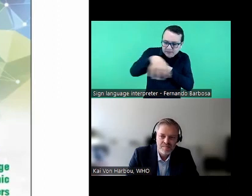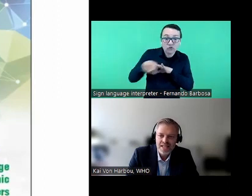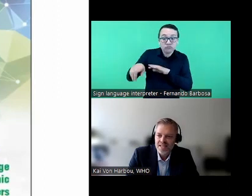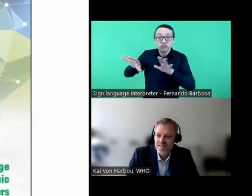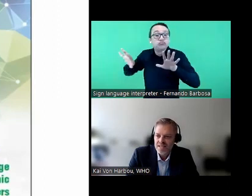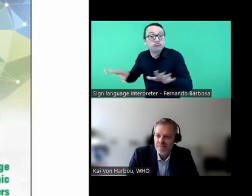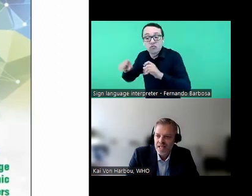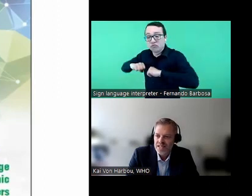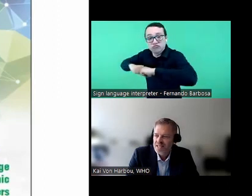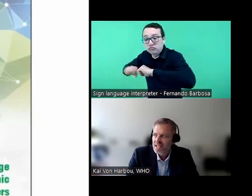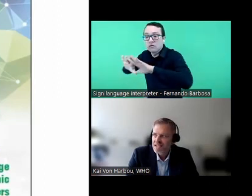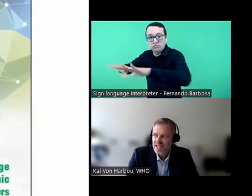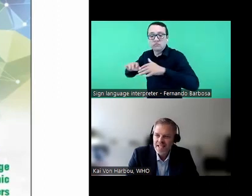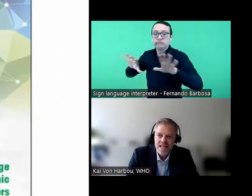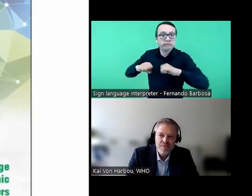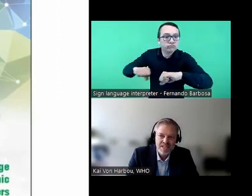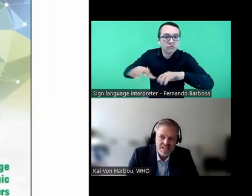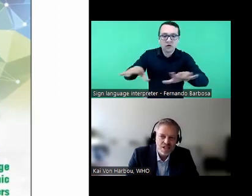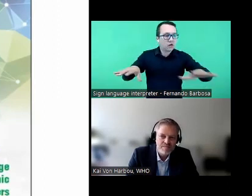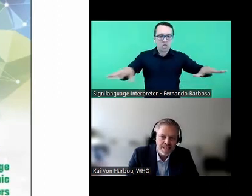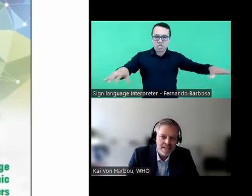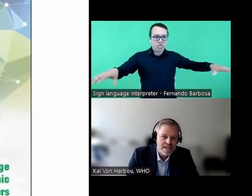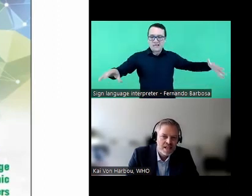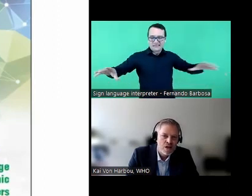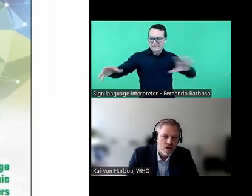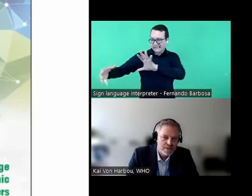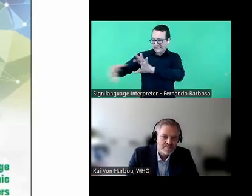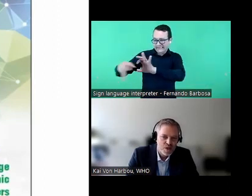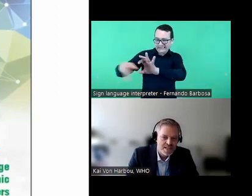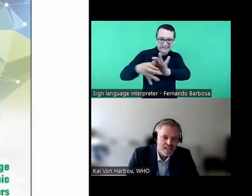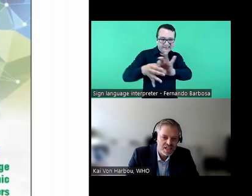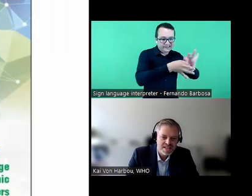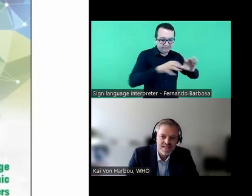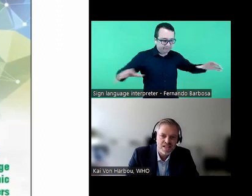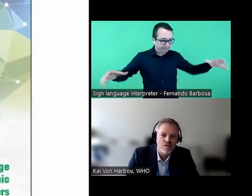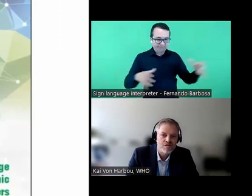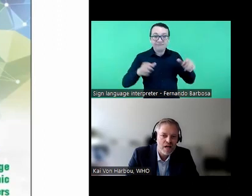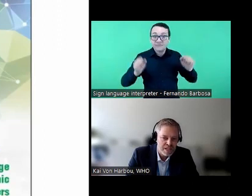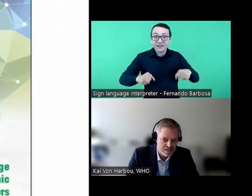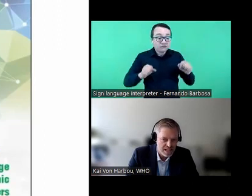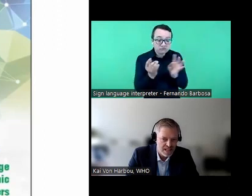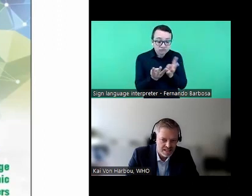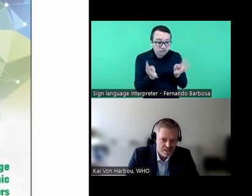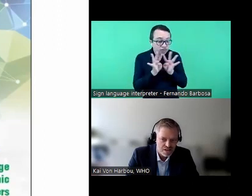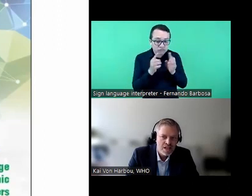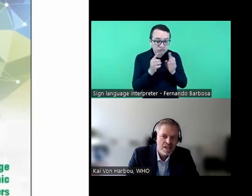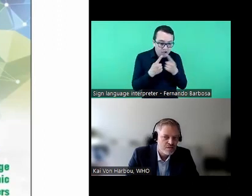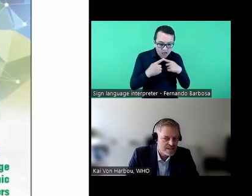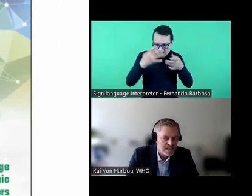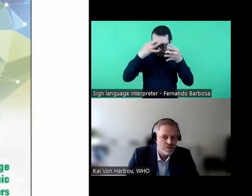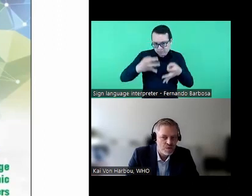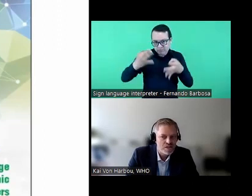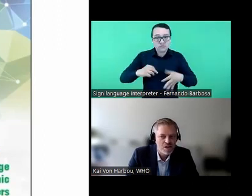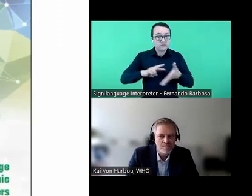there are mechanisms in place that enable decision-making on response actions that go far beyond the health sector.